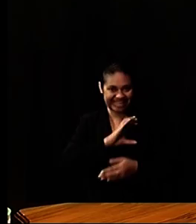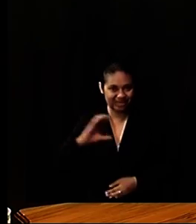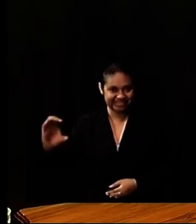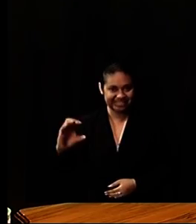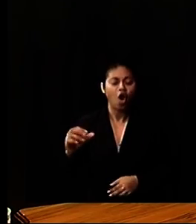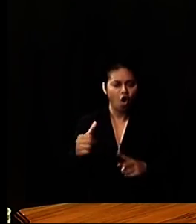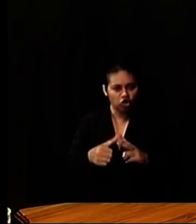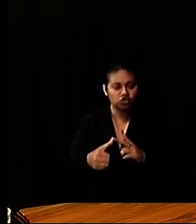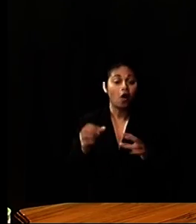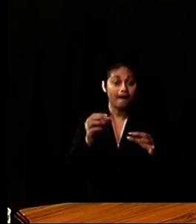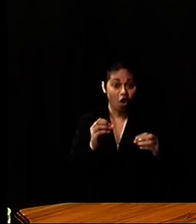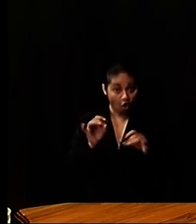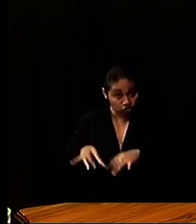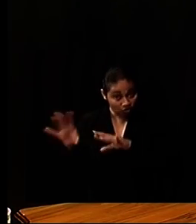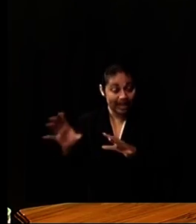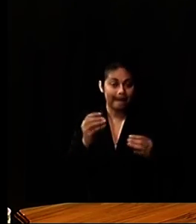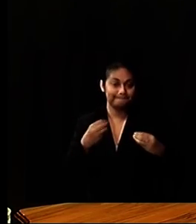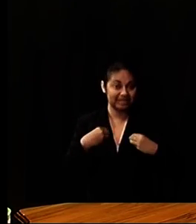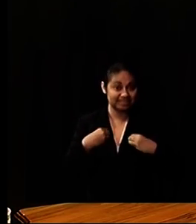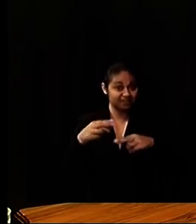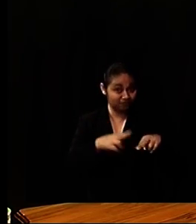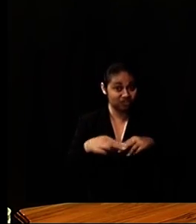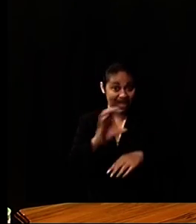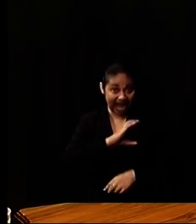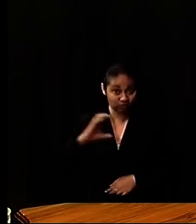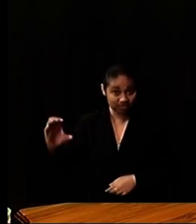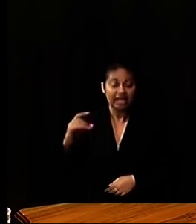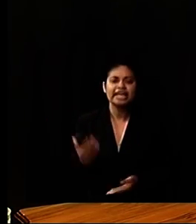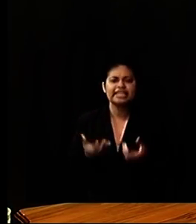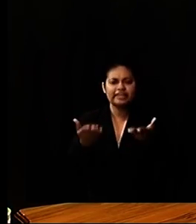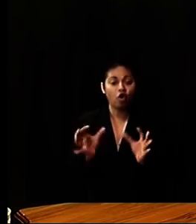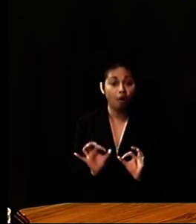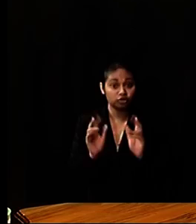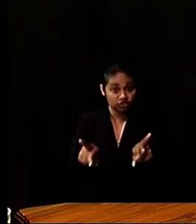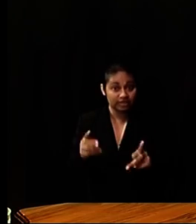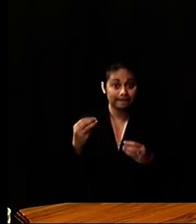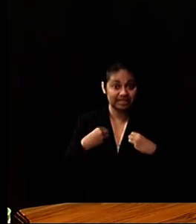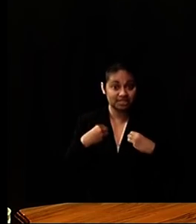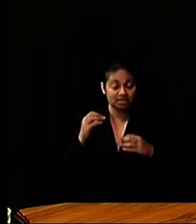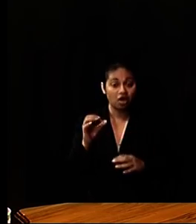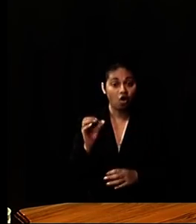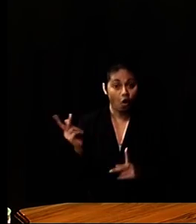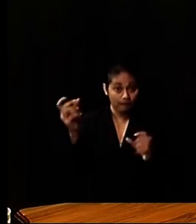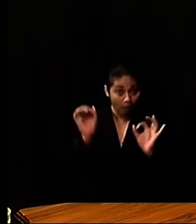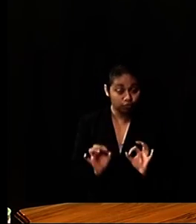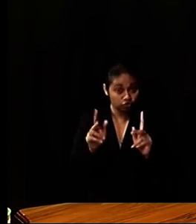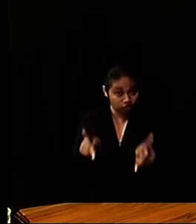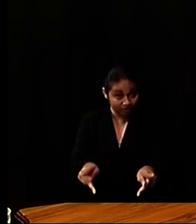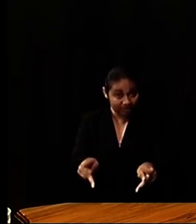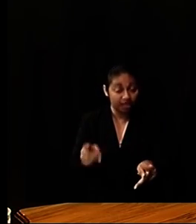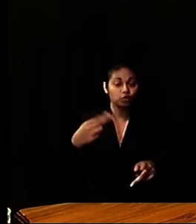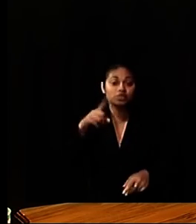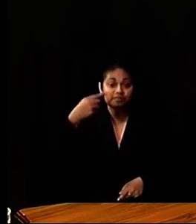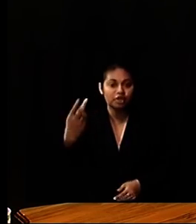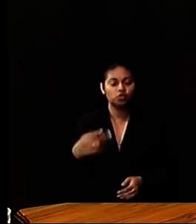Australia Fiji Business Council, aims to give business representatives from around the region the opportunity to speak